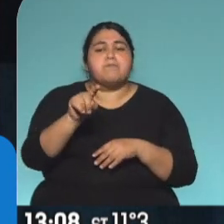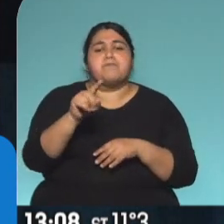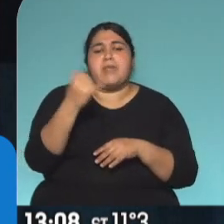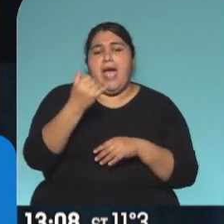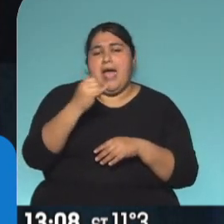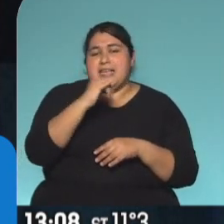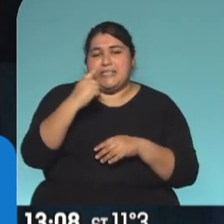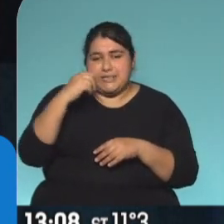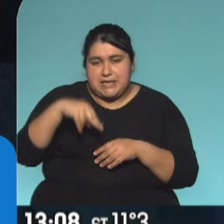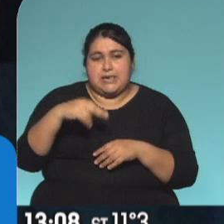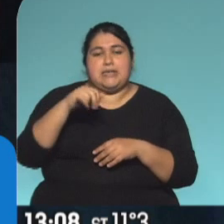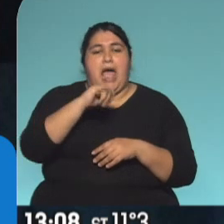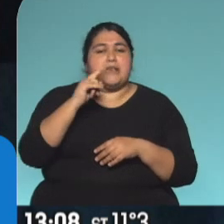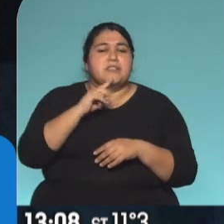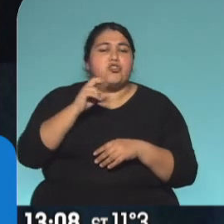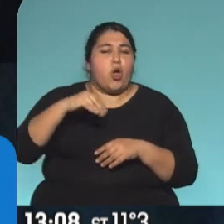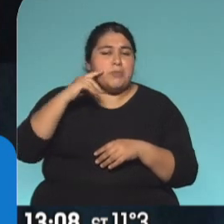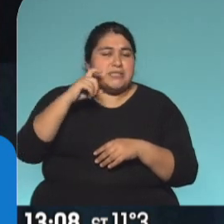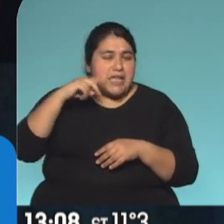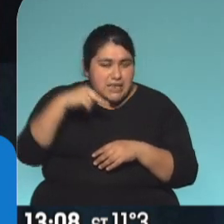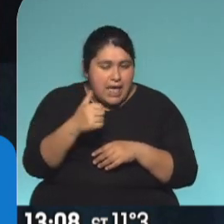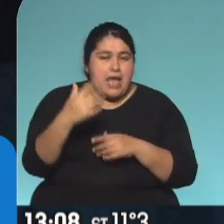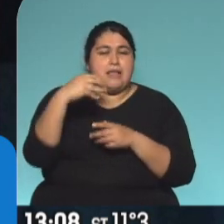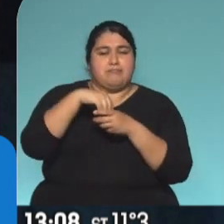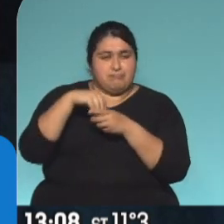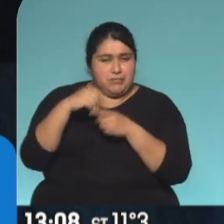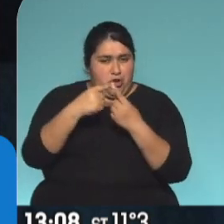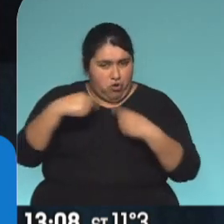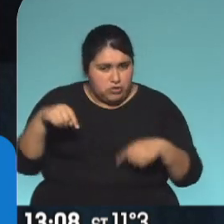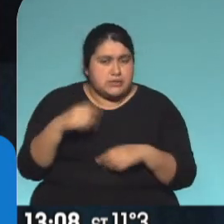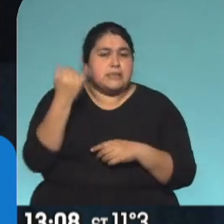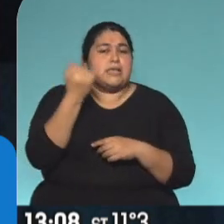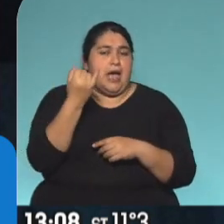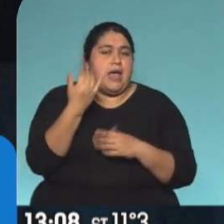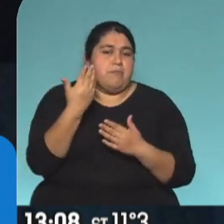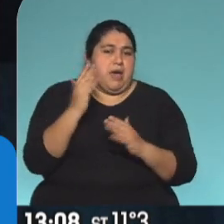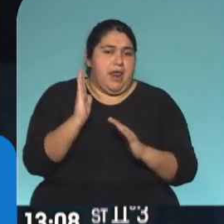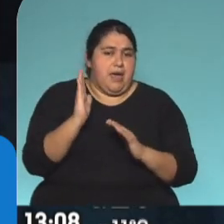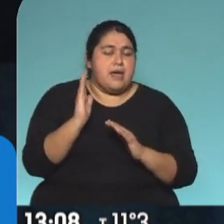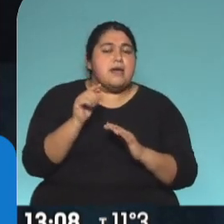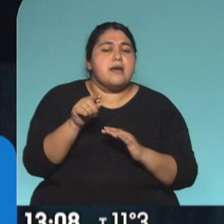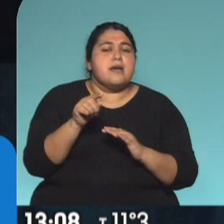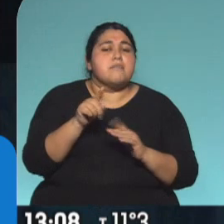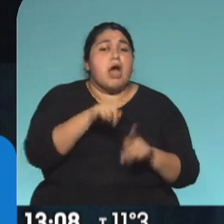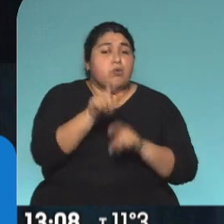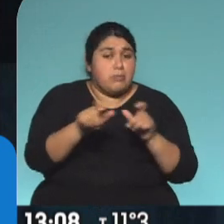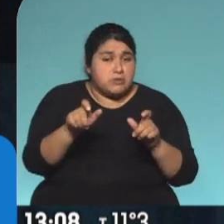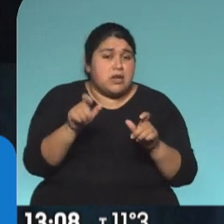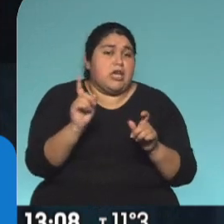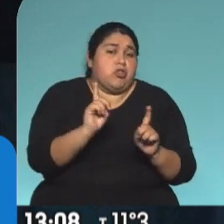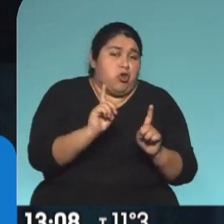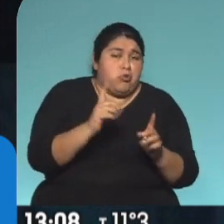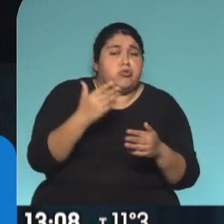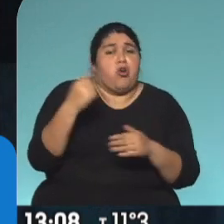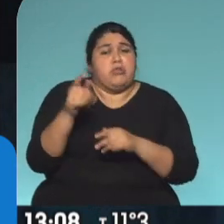the zithromycin, but many doctors think it's extremely good, and some people don't. Some people, I